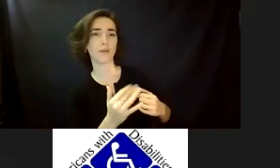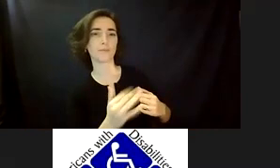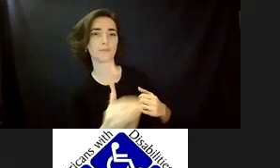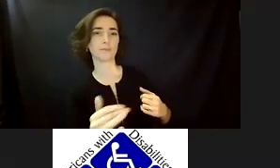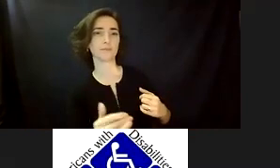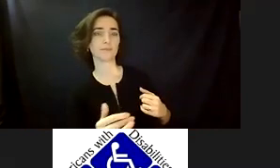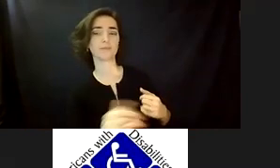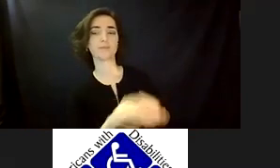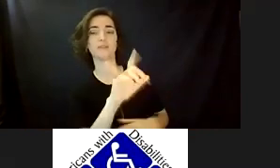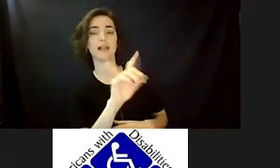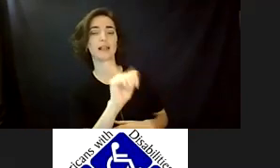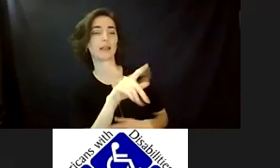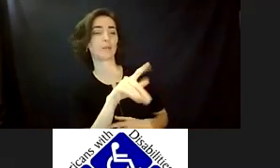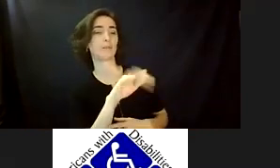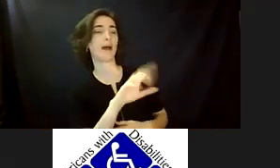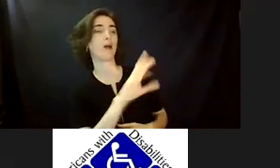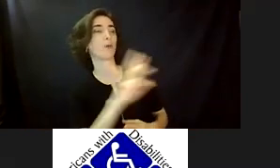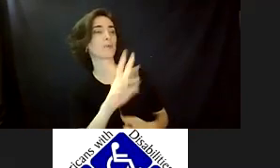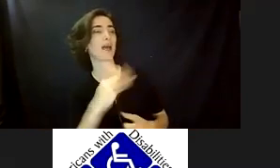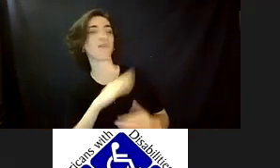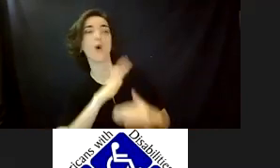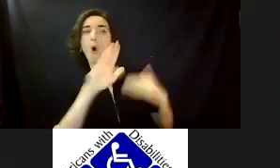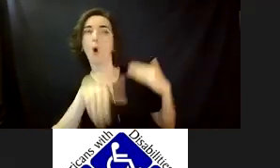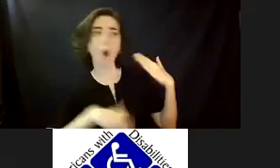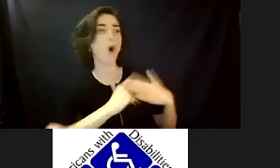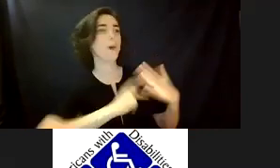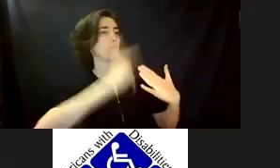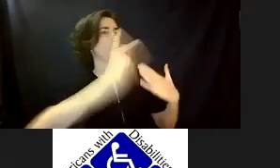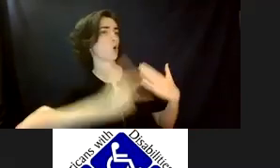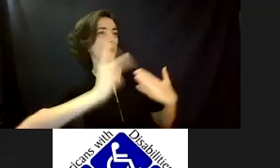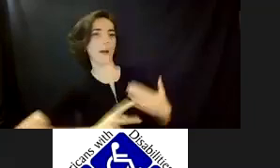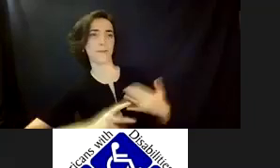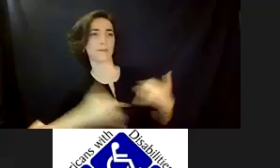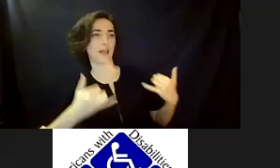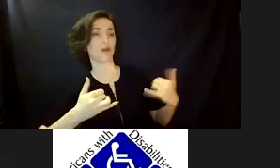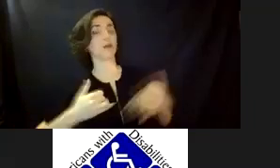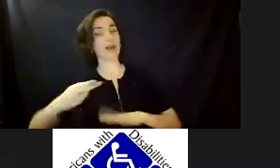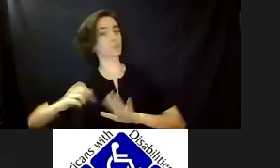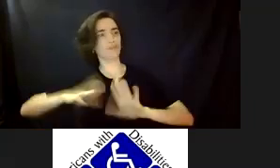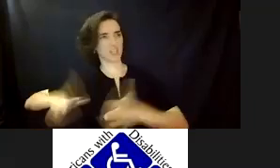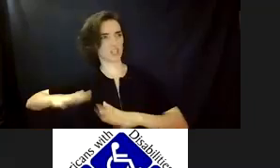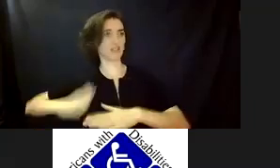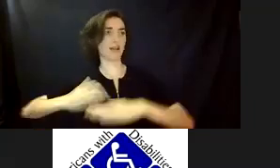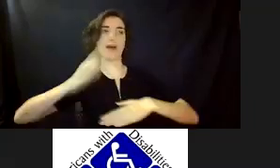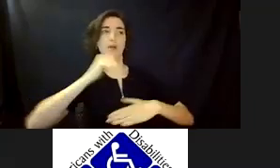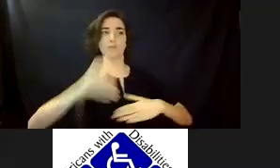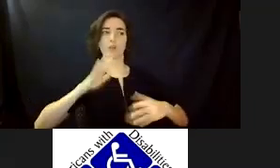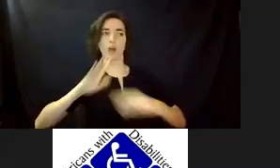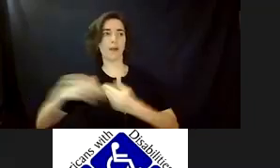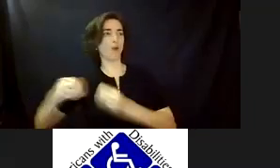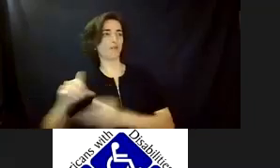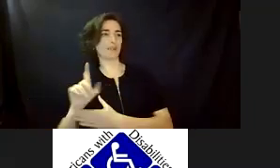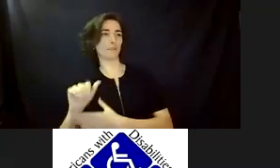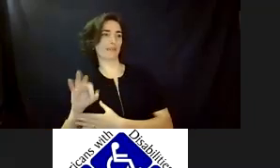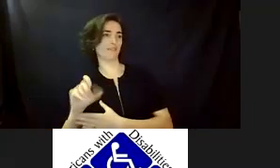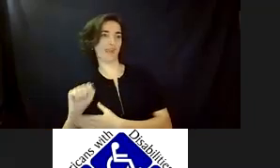The LA Pi website has all the programs that are current, the post-secondary programs. I'm not speaking for the Offices of Disability Affairs